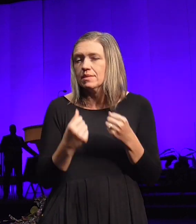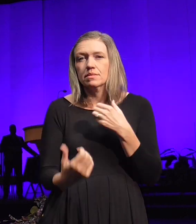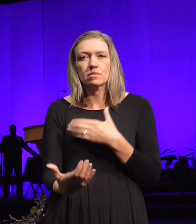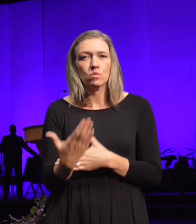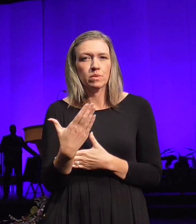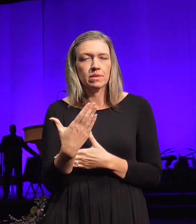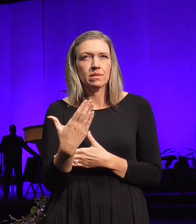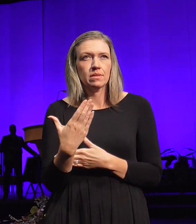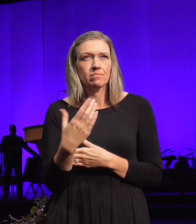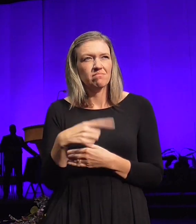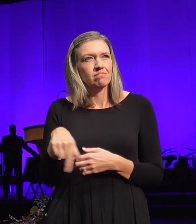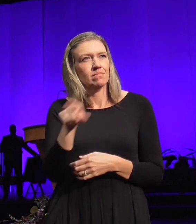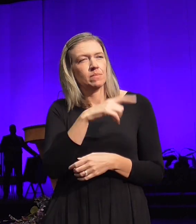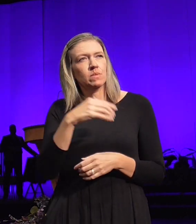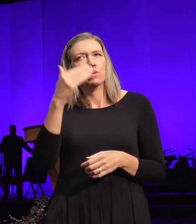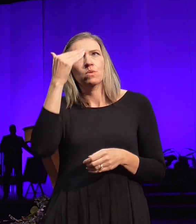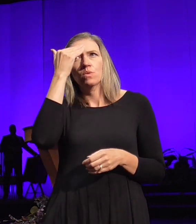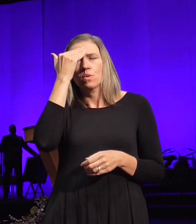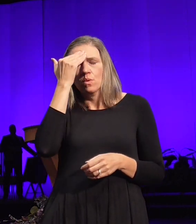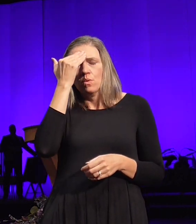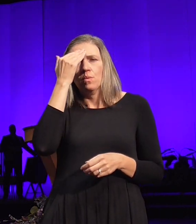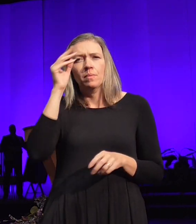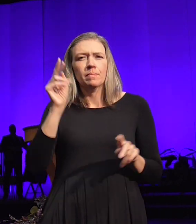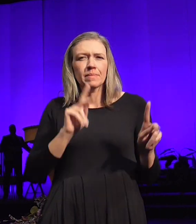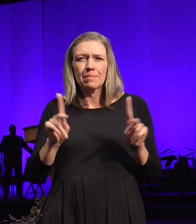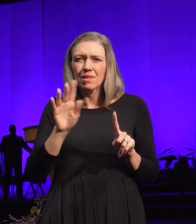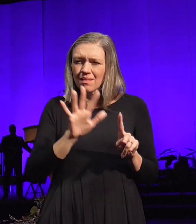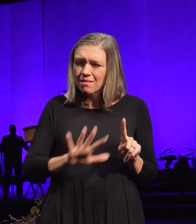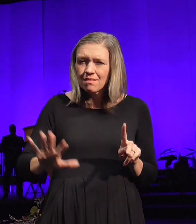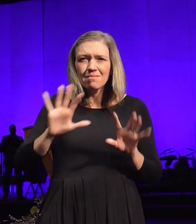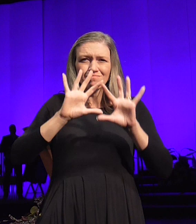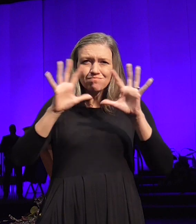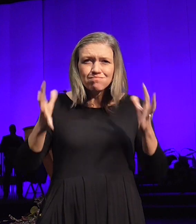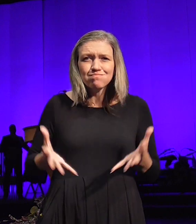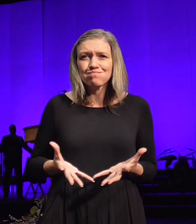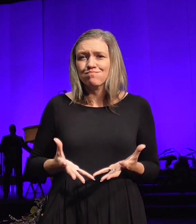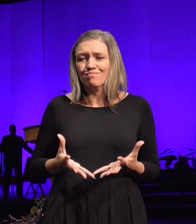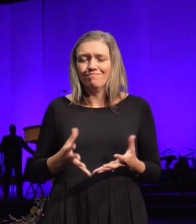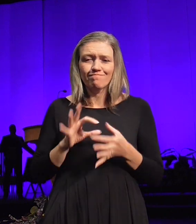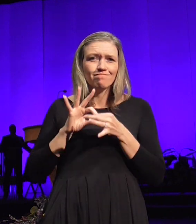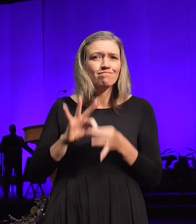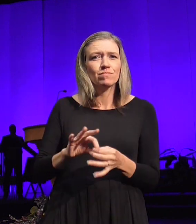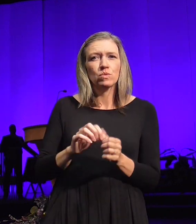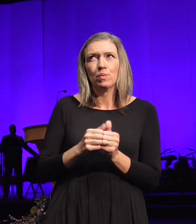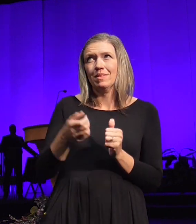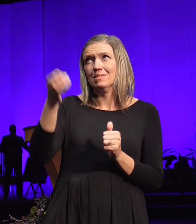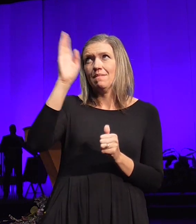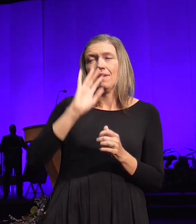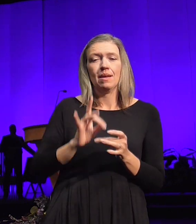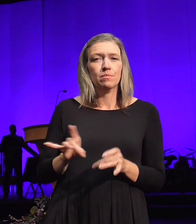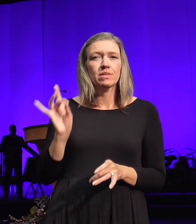knowing that people around the world are connecting in with this divine presence